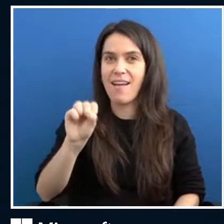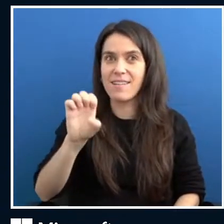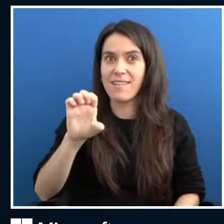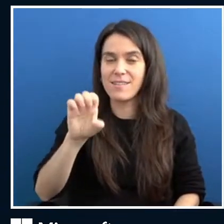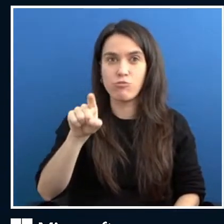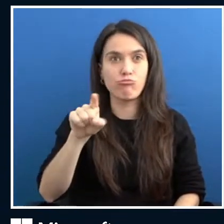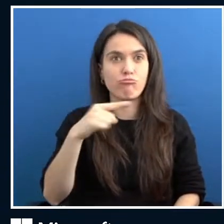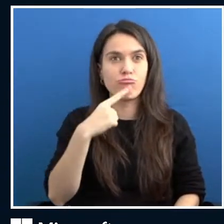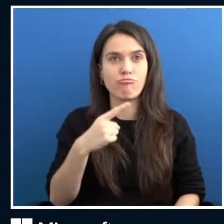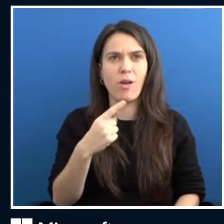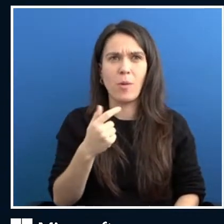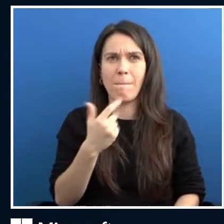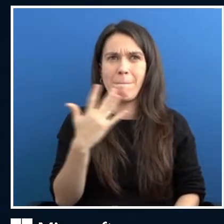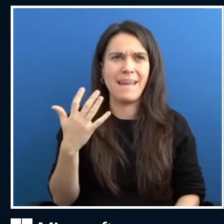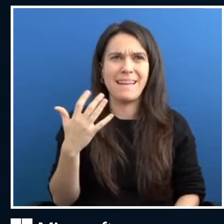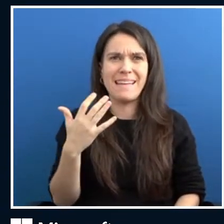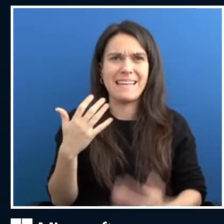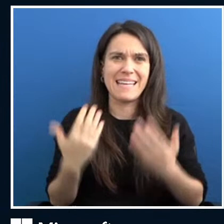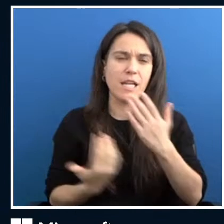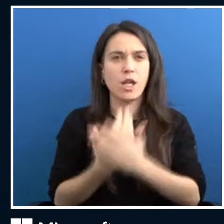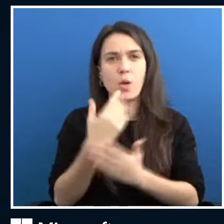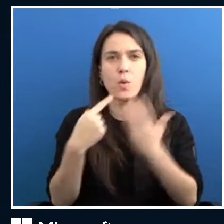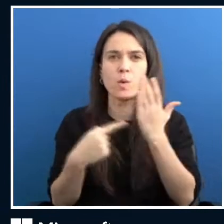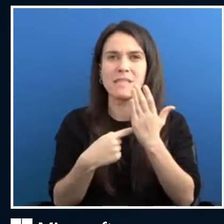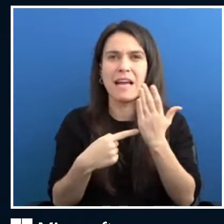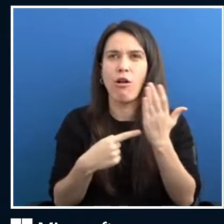different technologies. So how are you